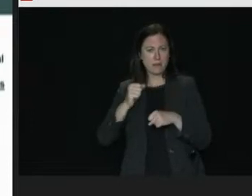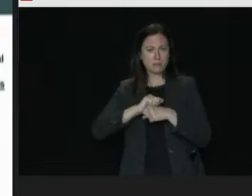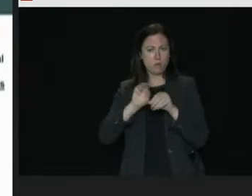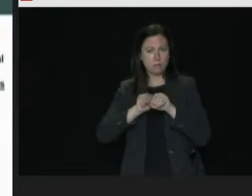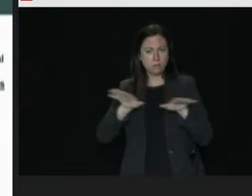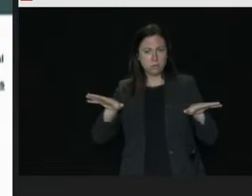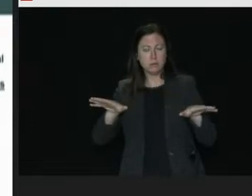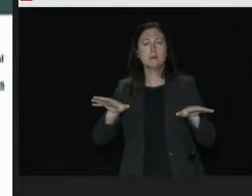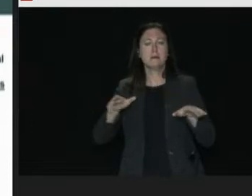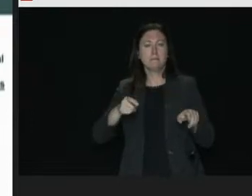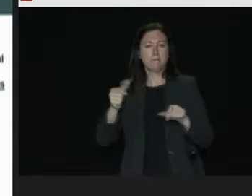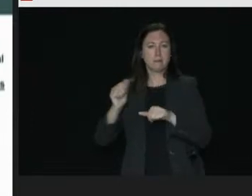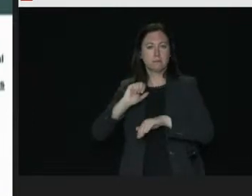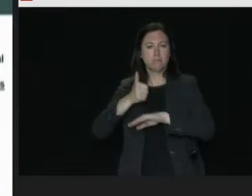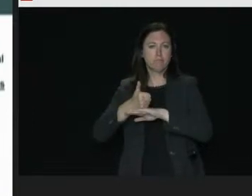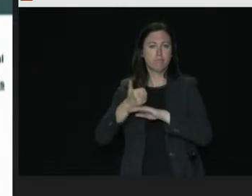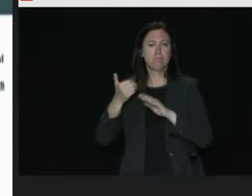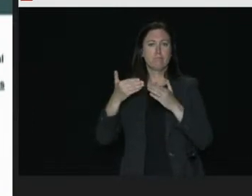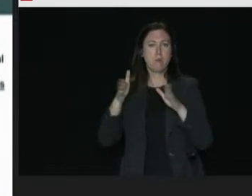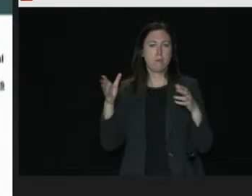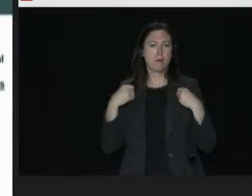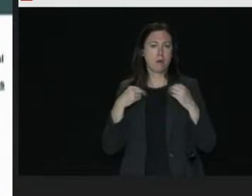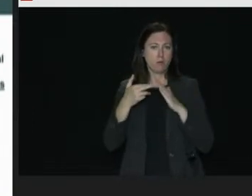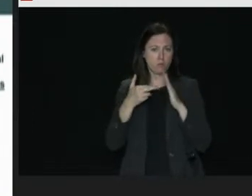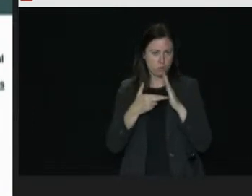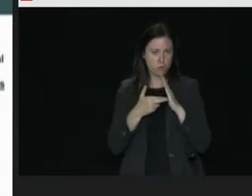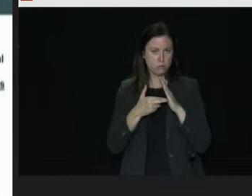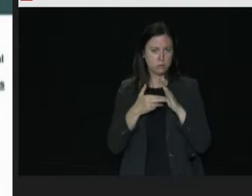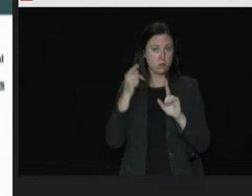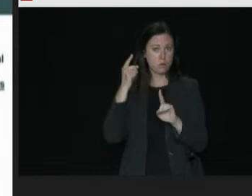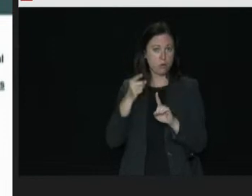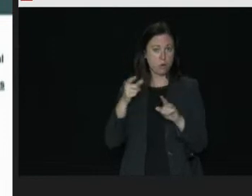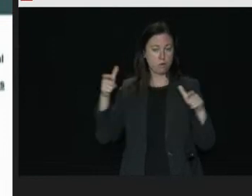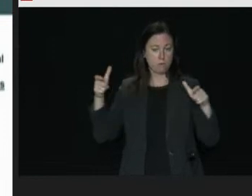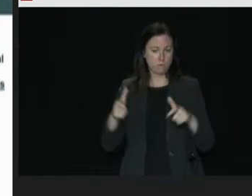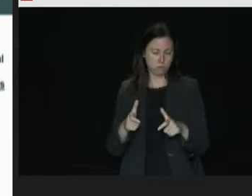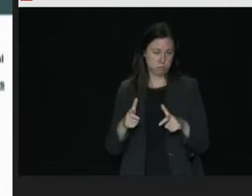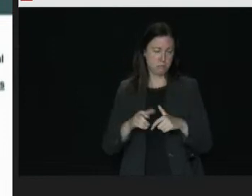minimize severe illness where the virus is surging.